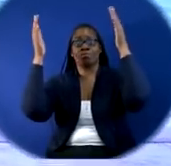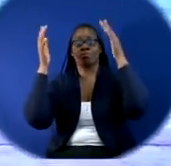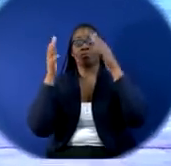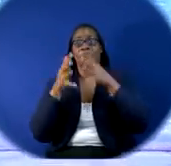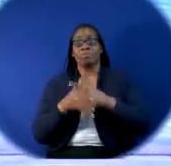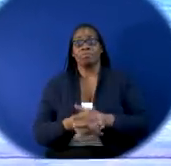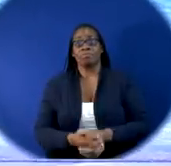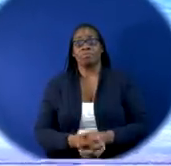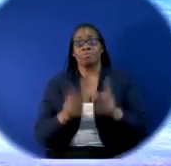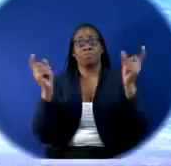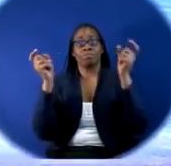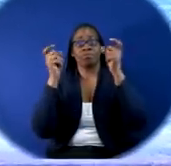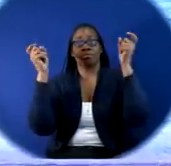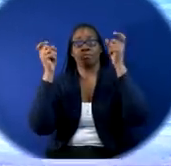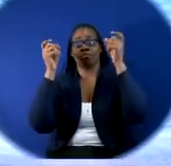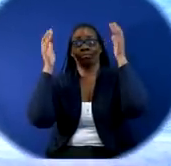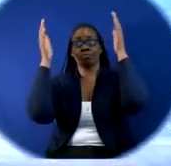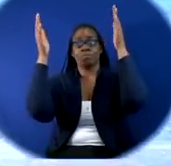Hallelujah.